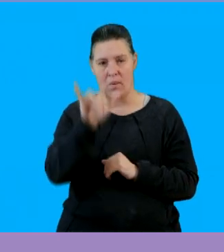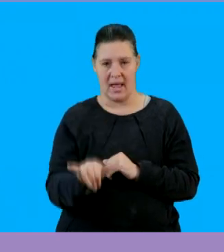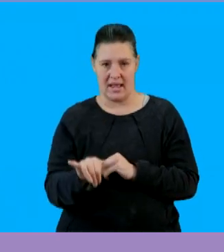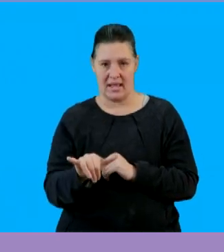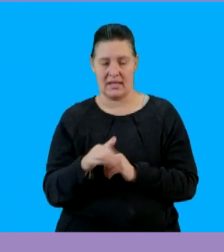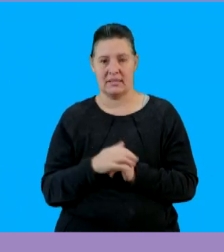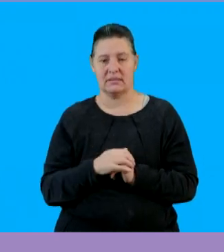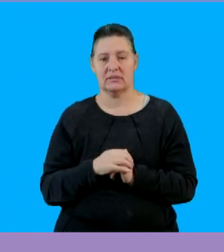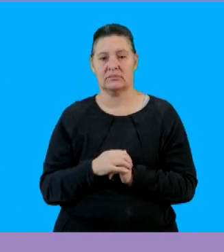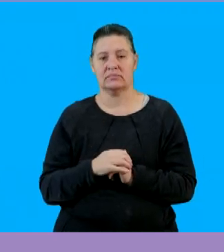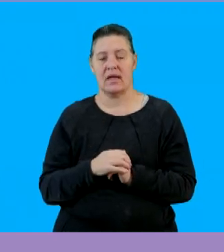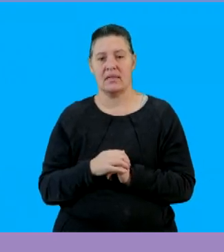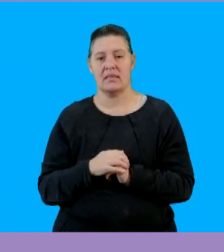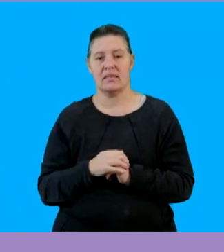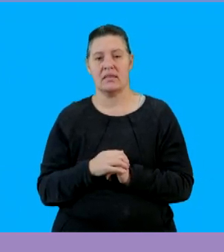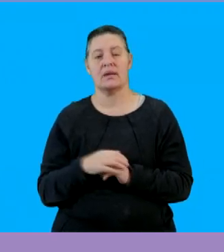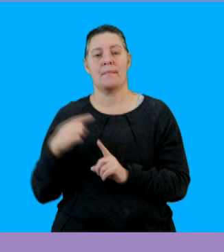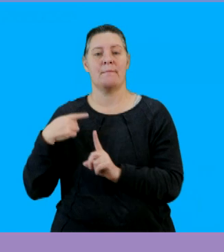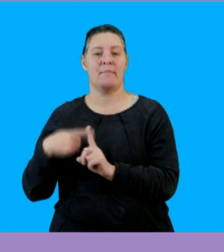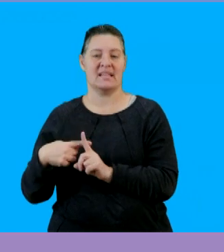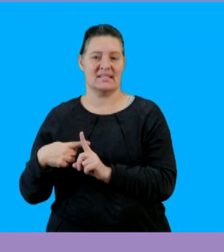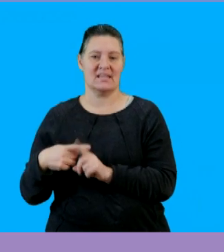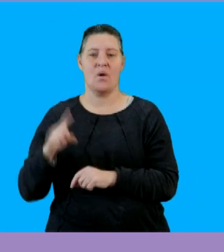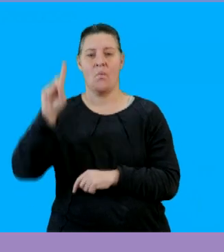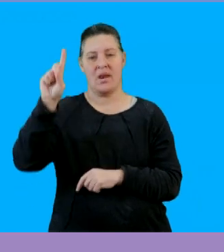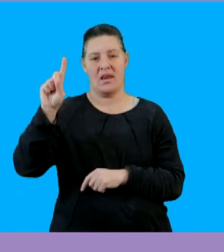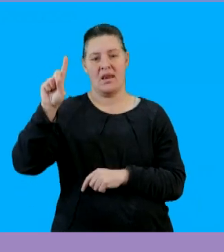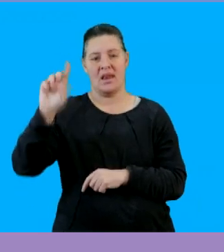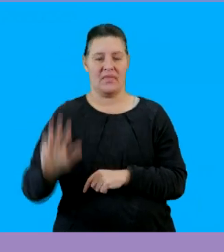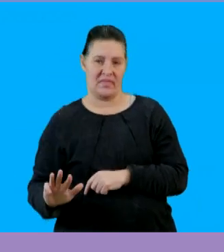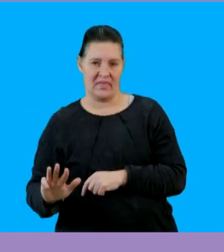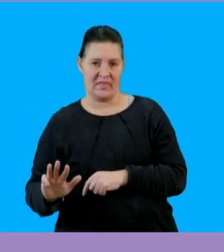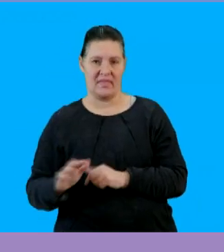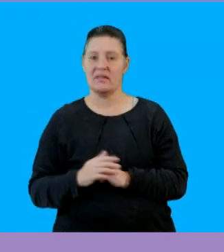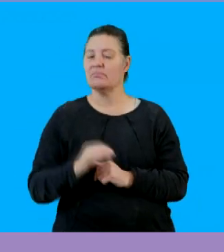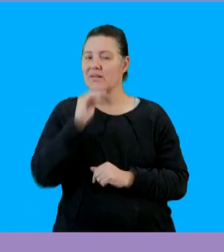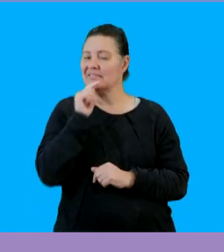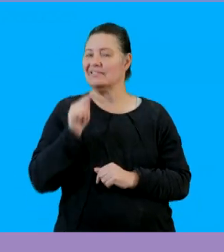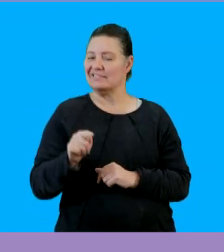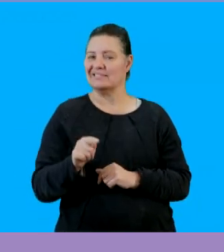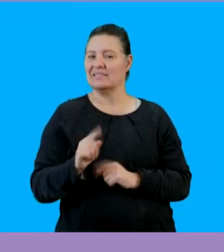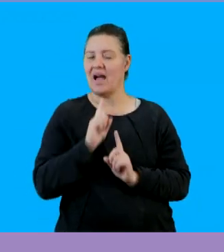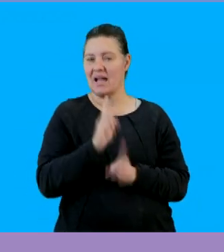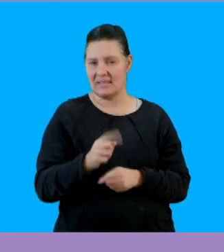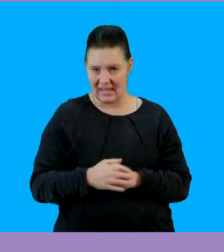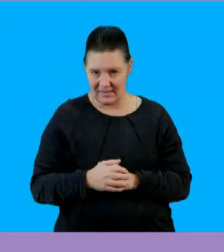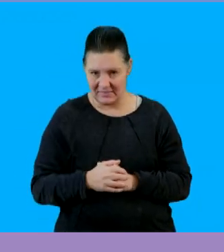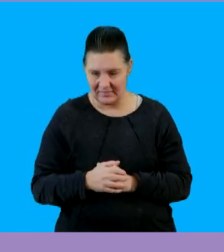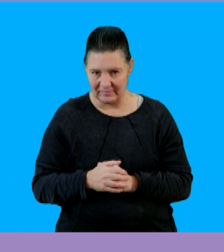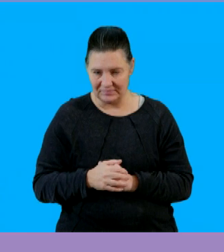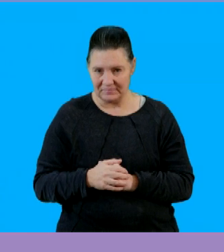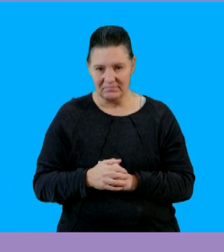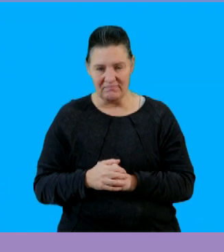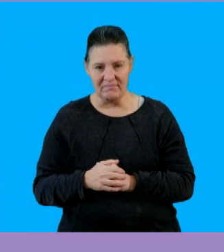2/3 y. And then plus the 1/9. And that's our answer